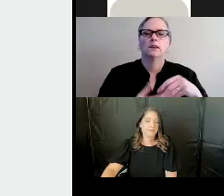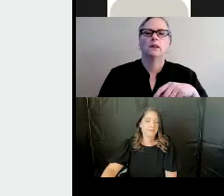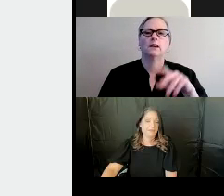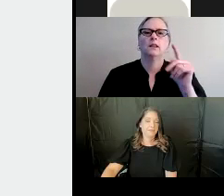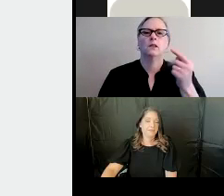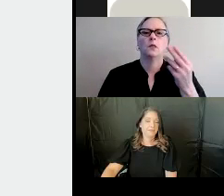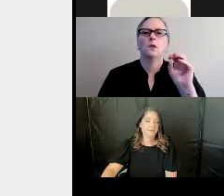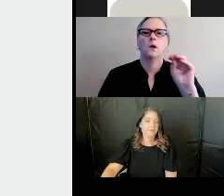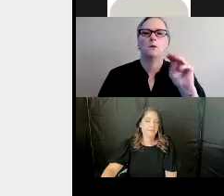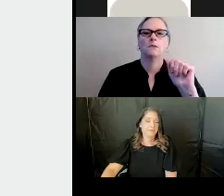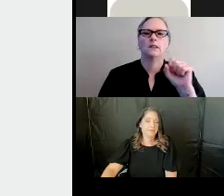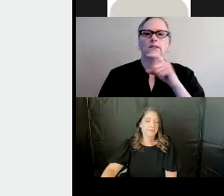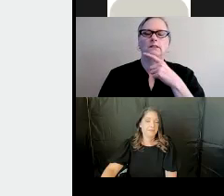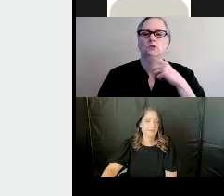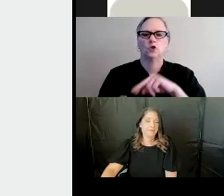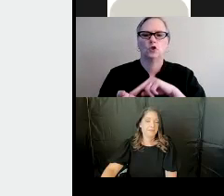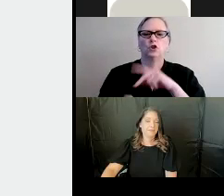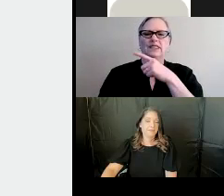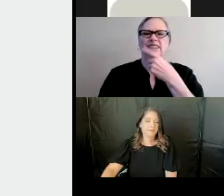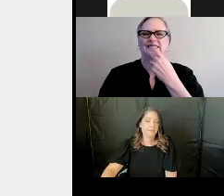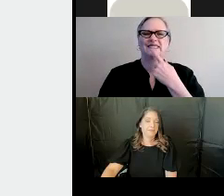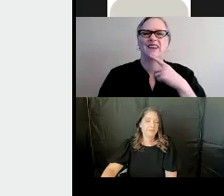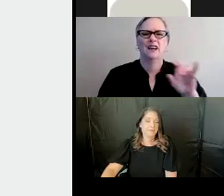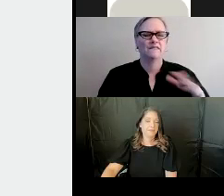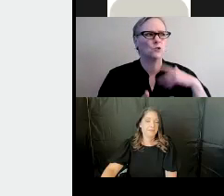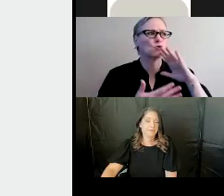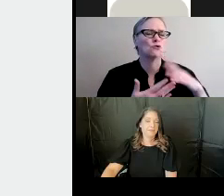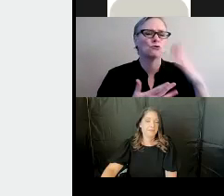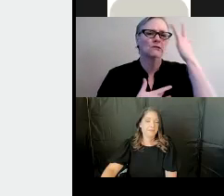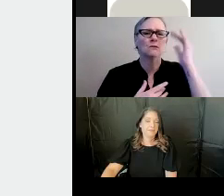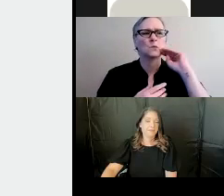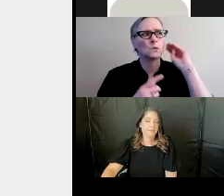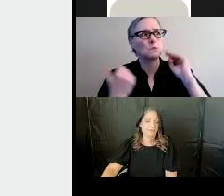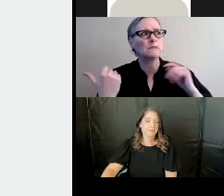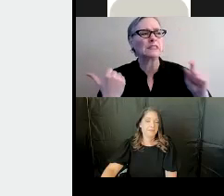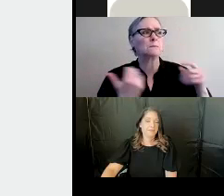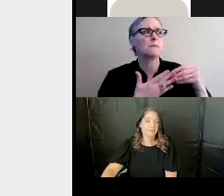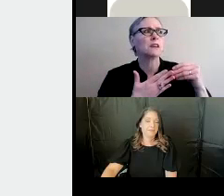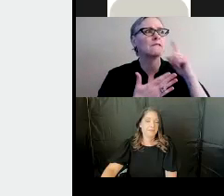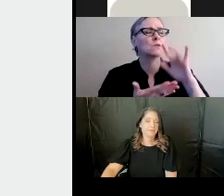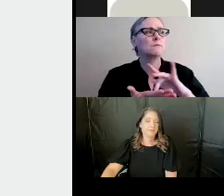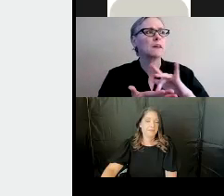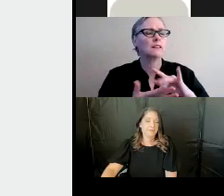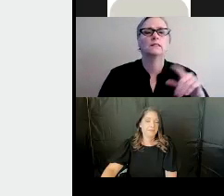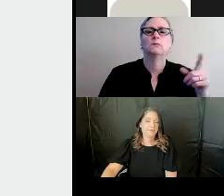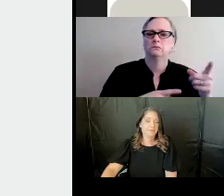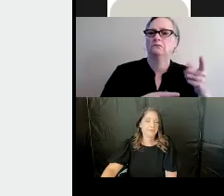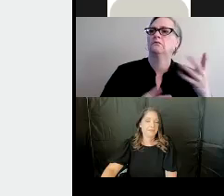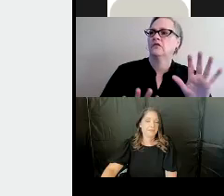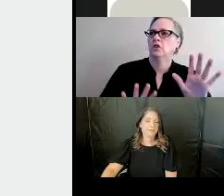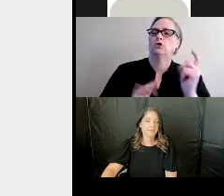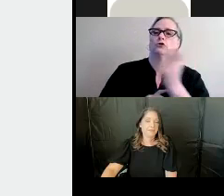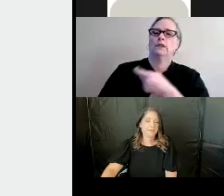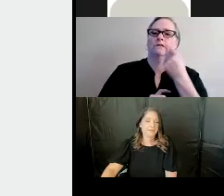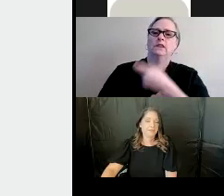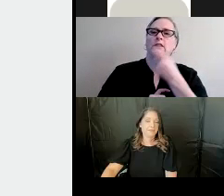has a daughter who is sick at home and he needs money for her medicines. Kathy has given Thomas $10 every time they go